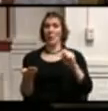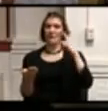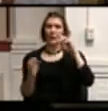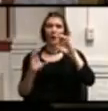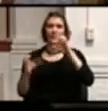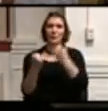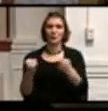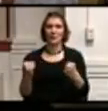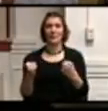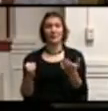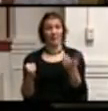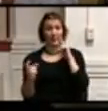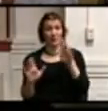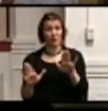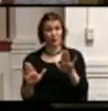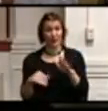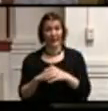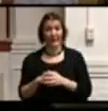communications equipment.